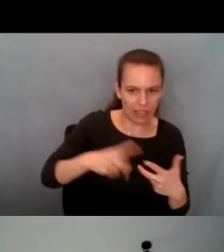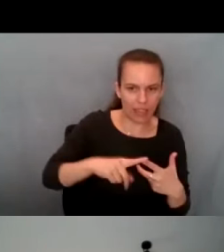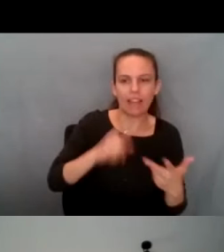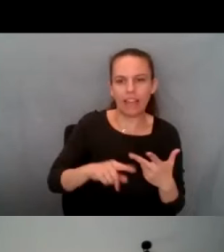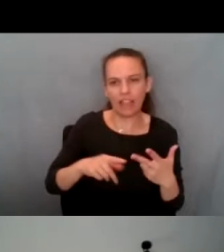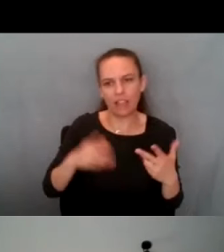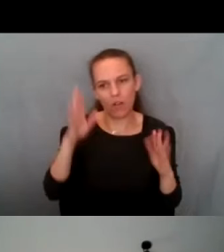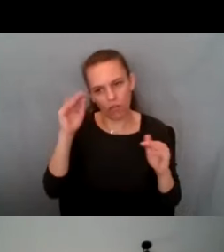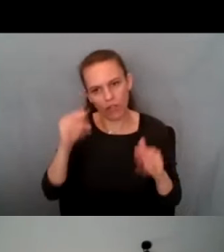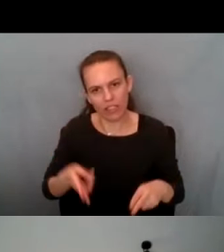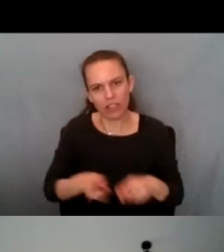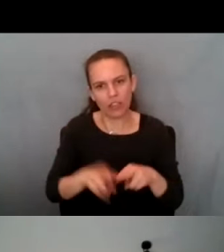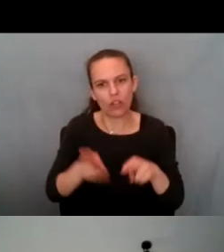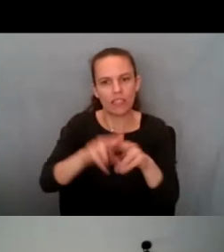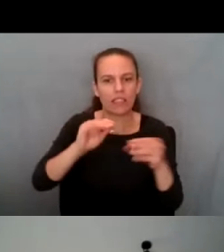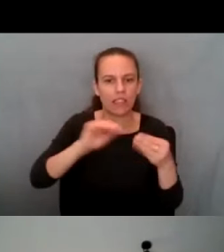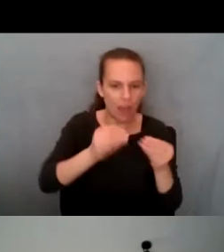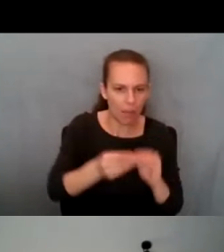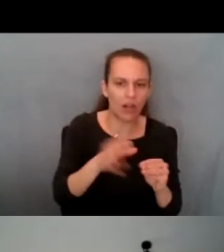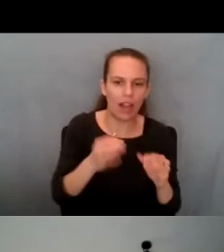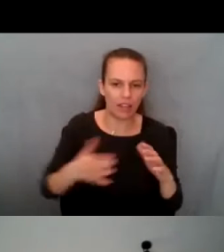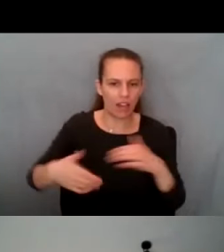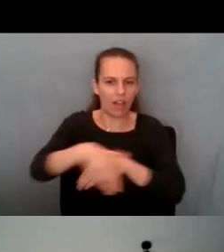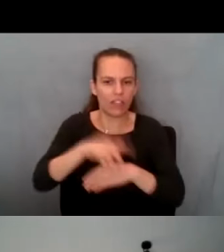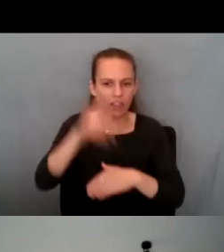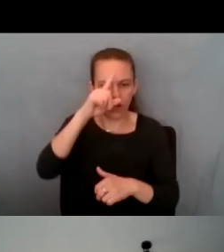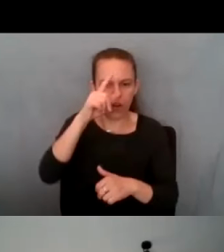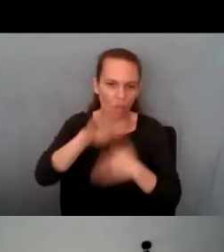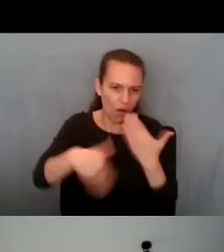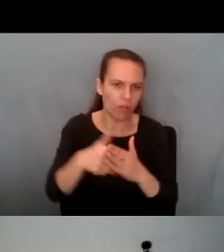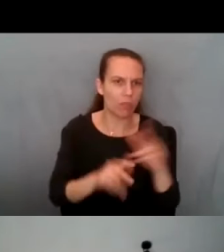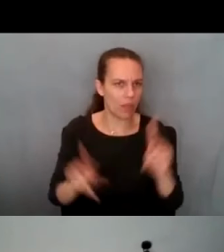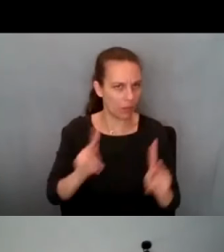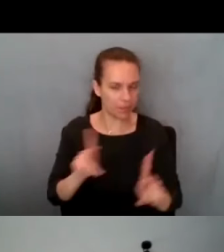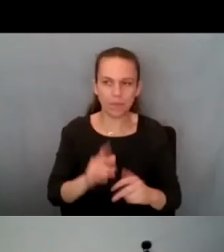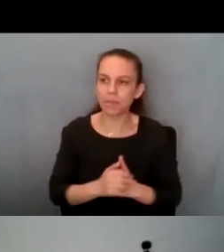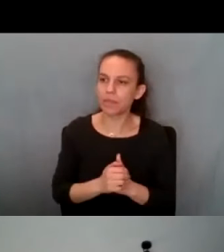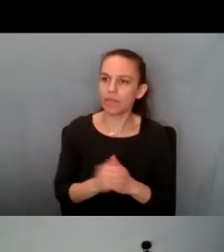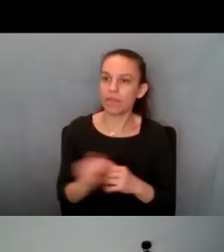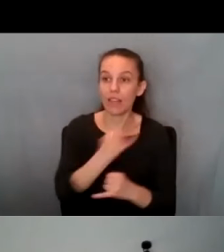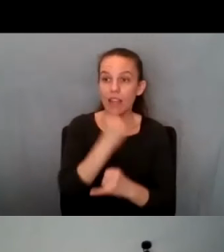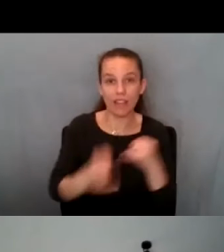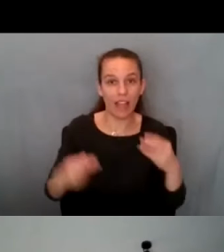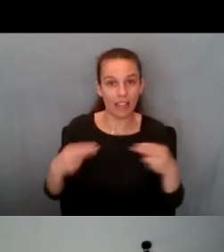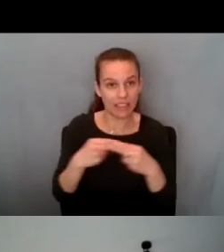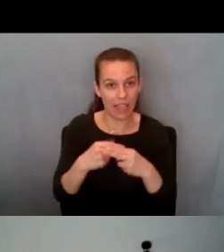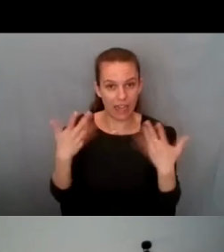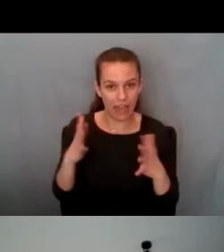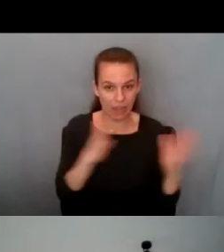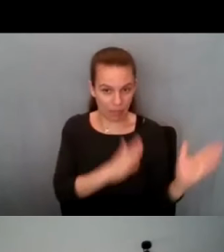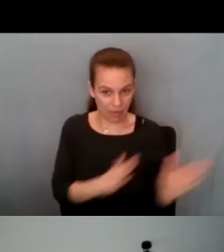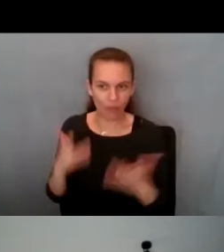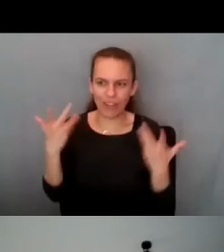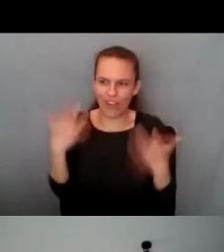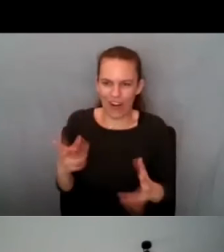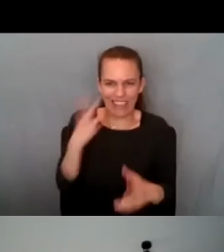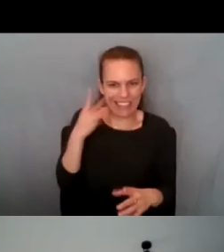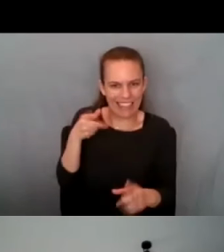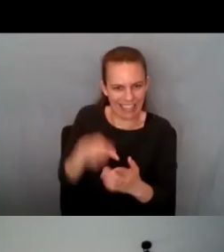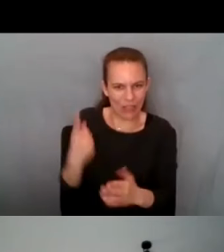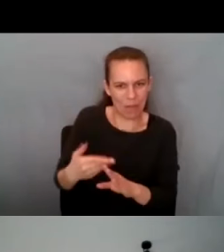and the coverage of the populations. Now, the last slide that I had planned was one that we've actually already seen before, which I